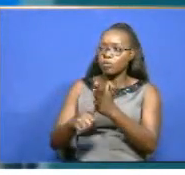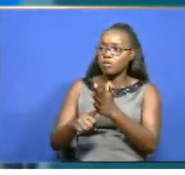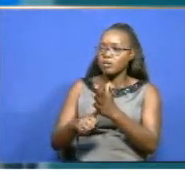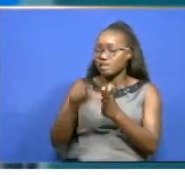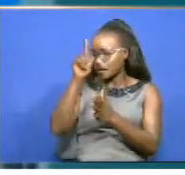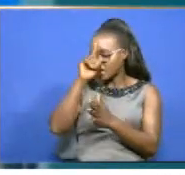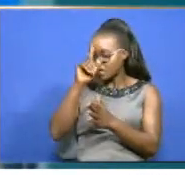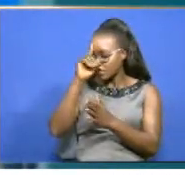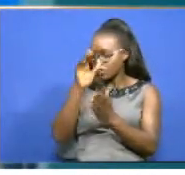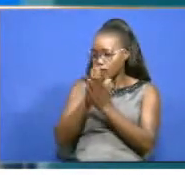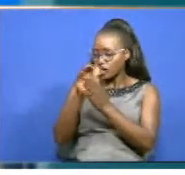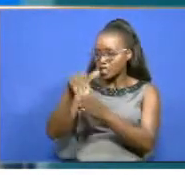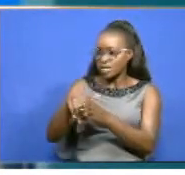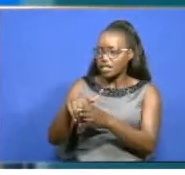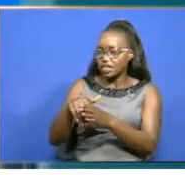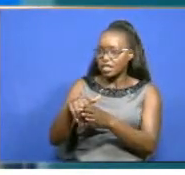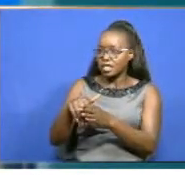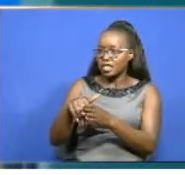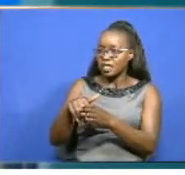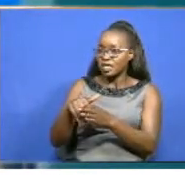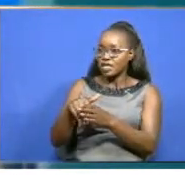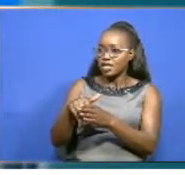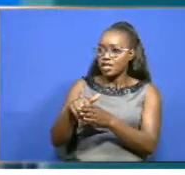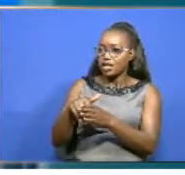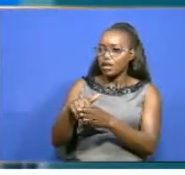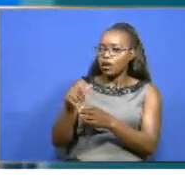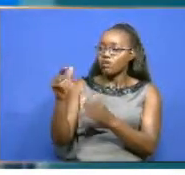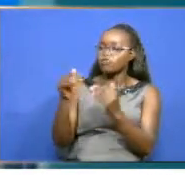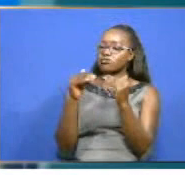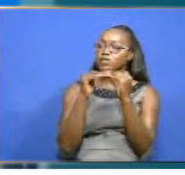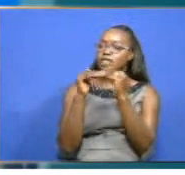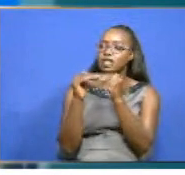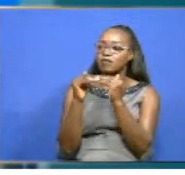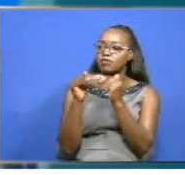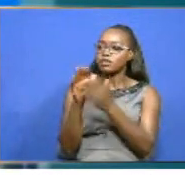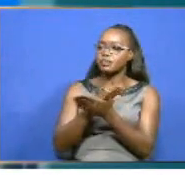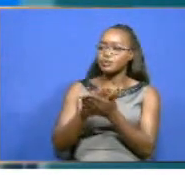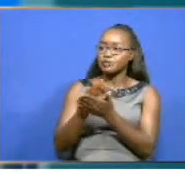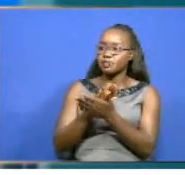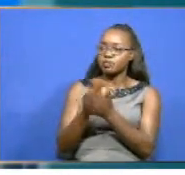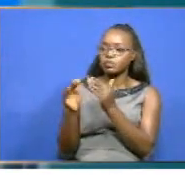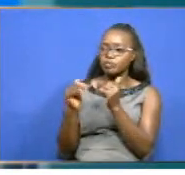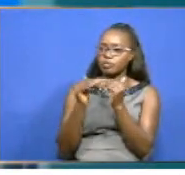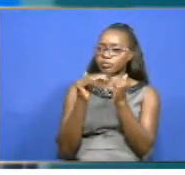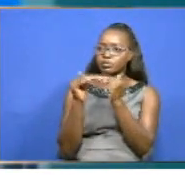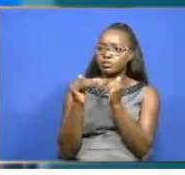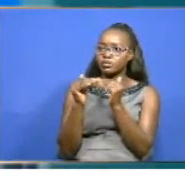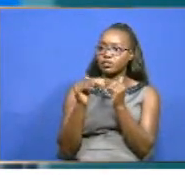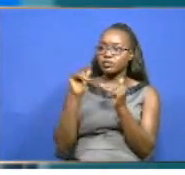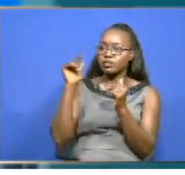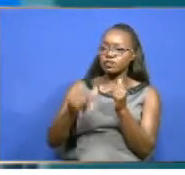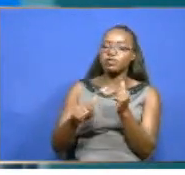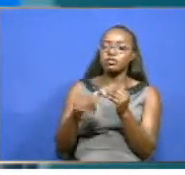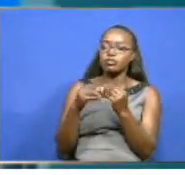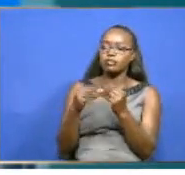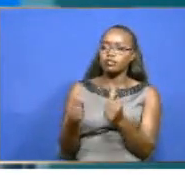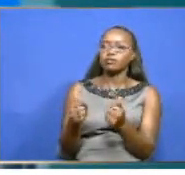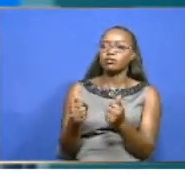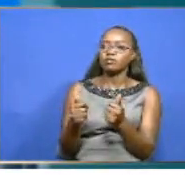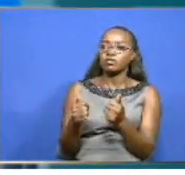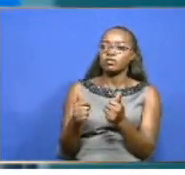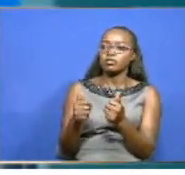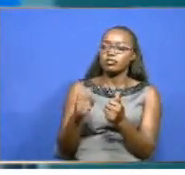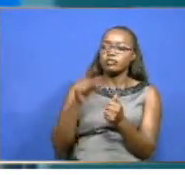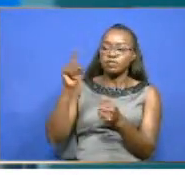critical within it. Mm-hmm. And therefore, that is one of the levels, the basic levels that must be working, that must be